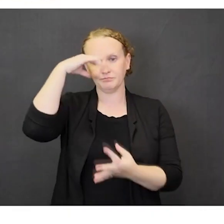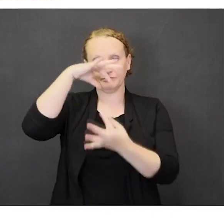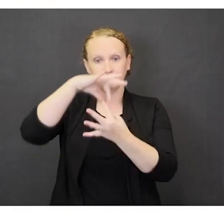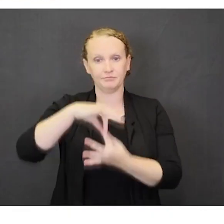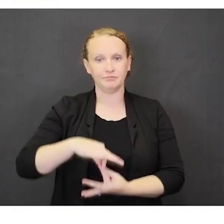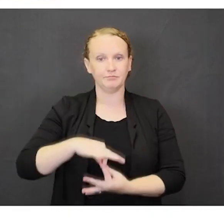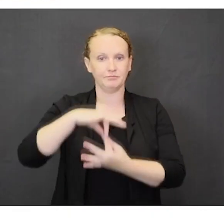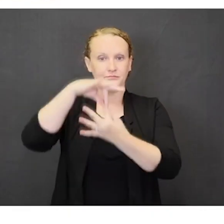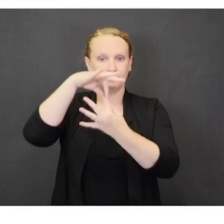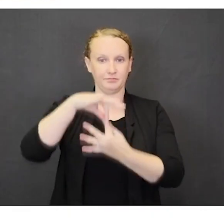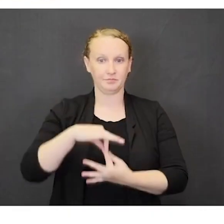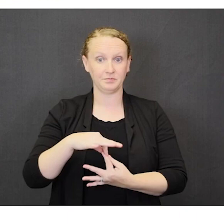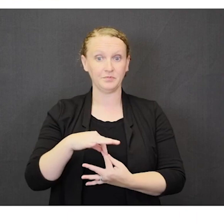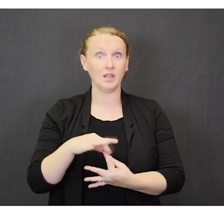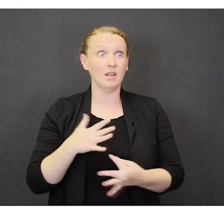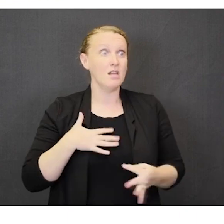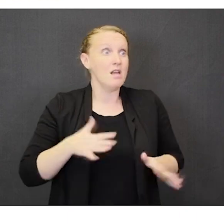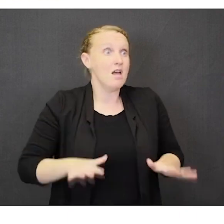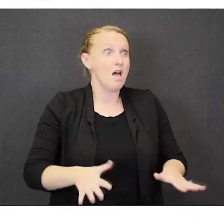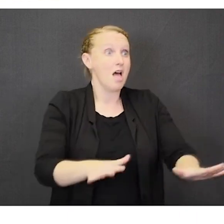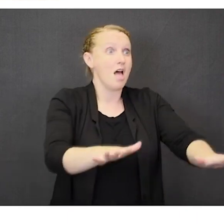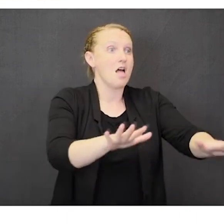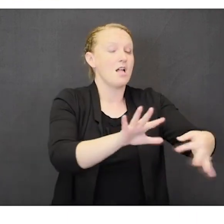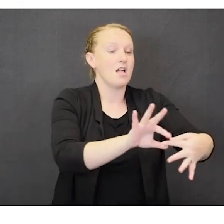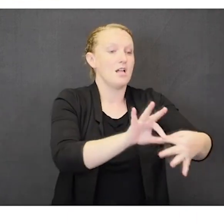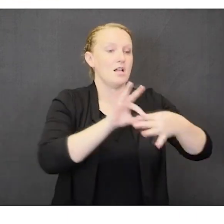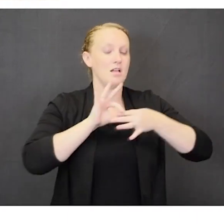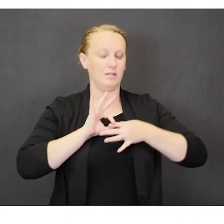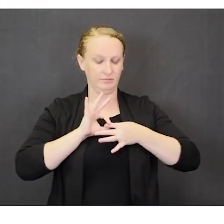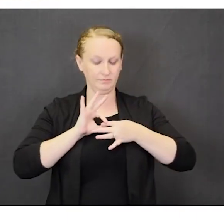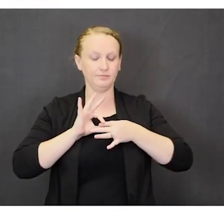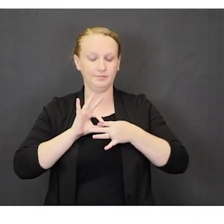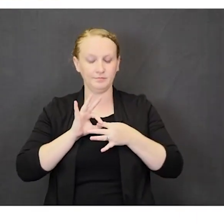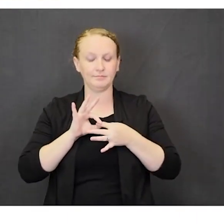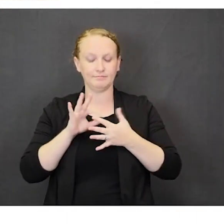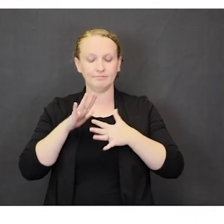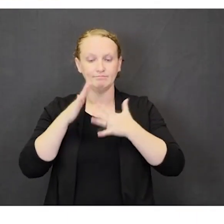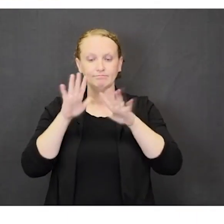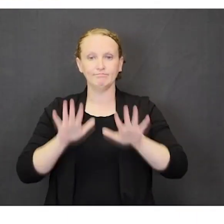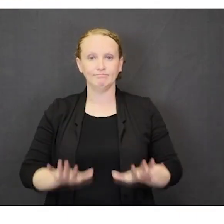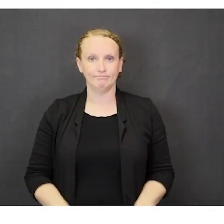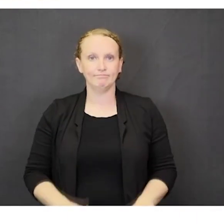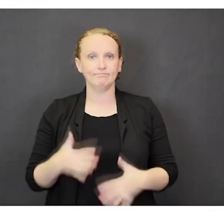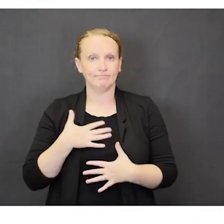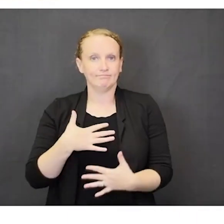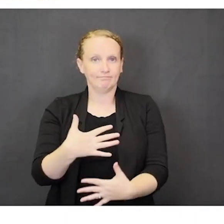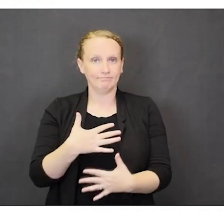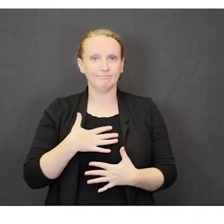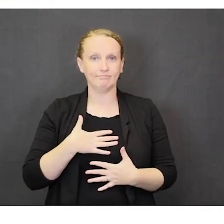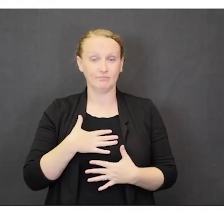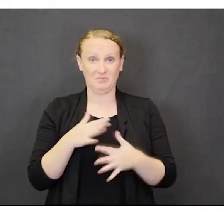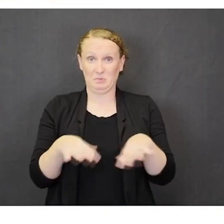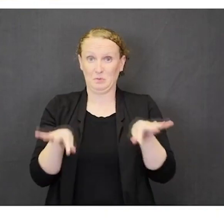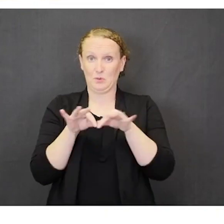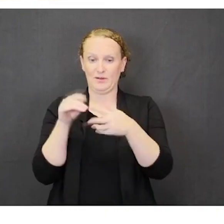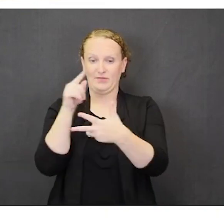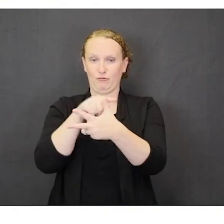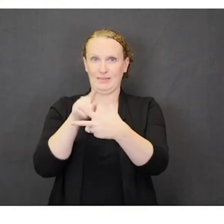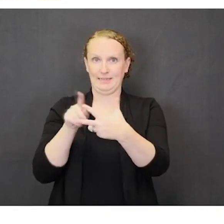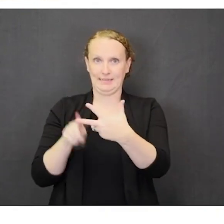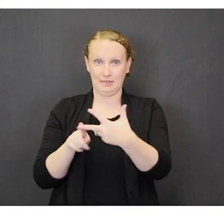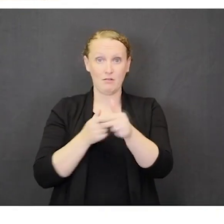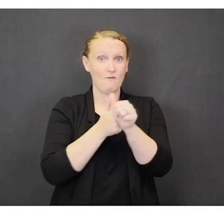breaths, orienting and centering yourself when the wave of anxiety comes up, really important. So those are really three